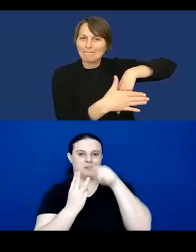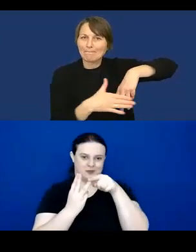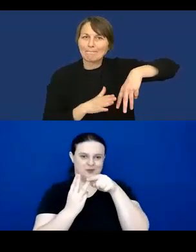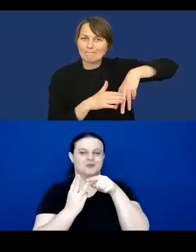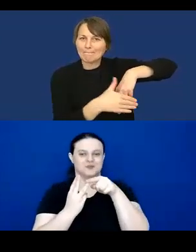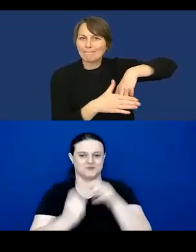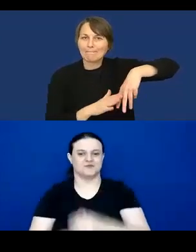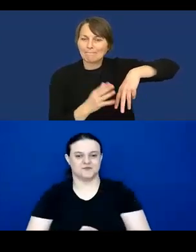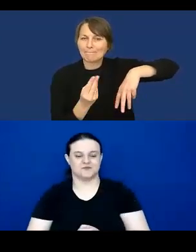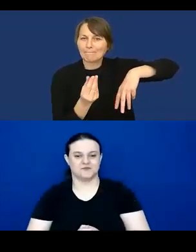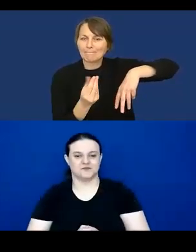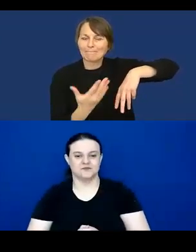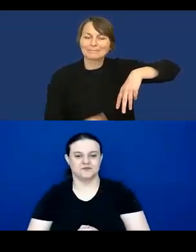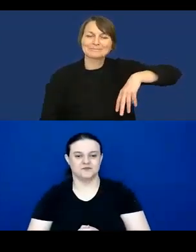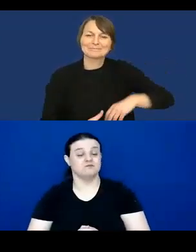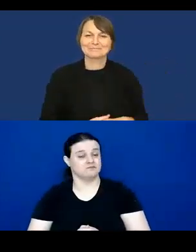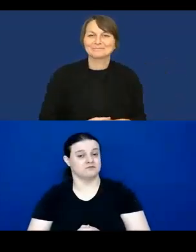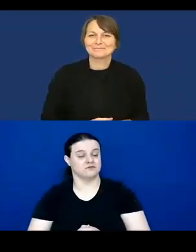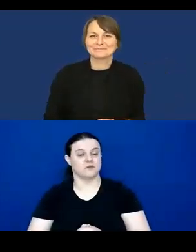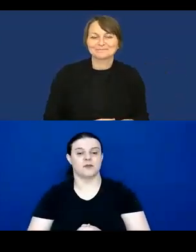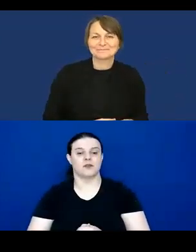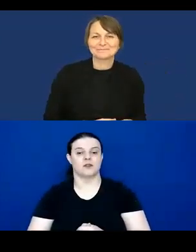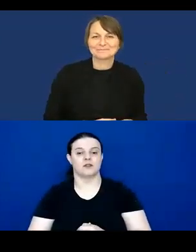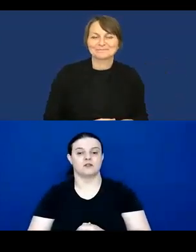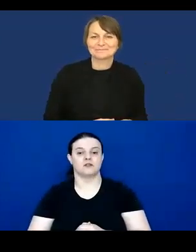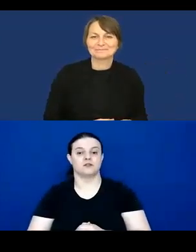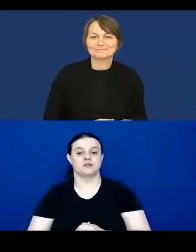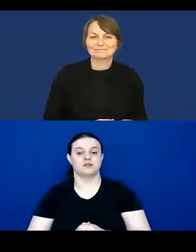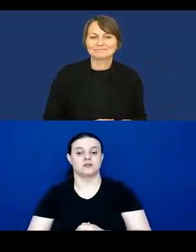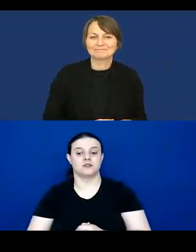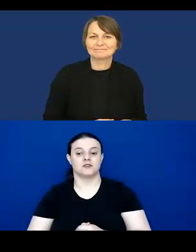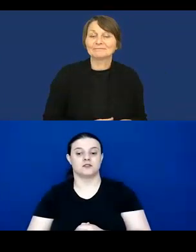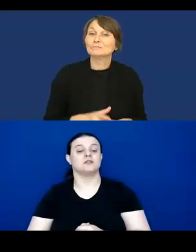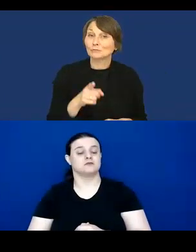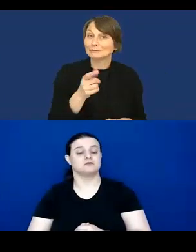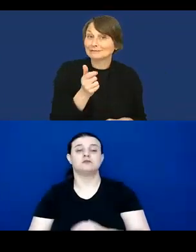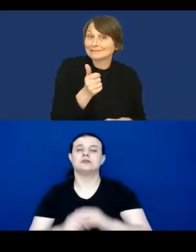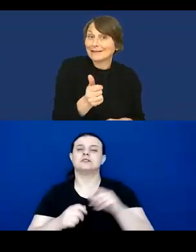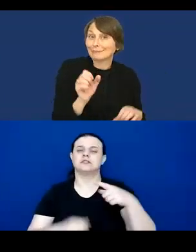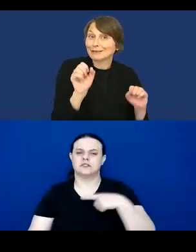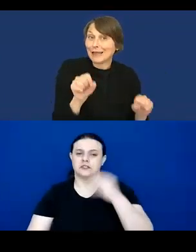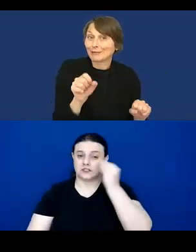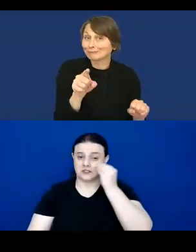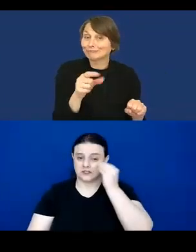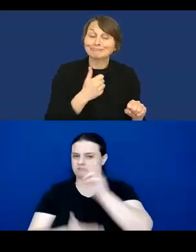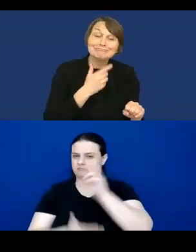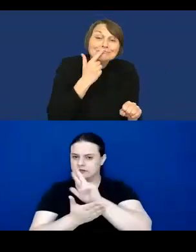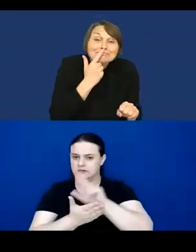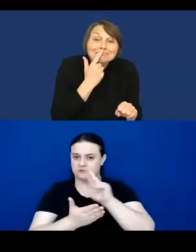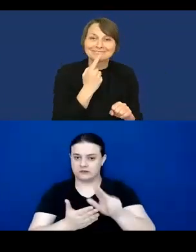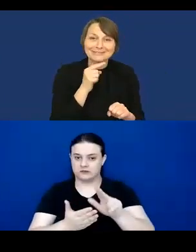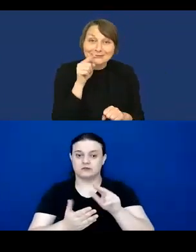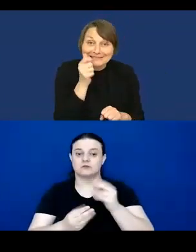the index finger. You could easily test it at home, so take a few coins of the